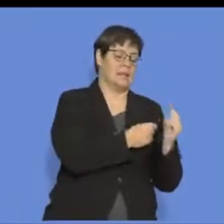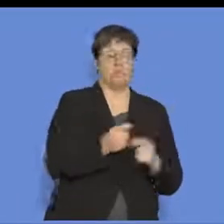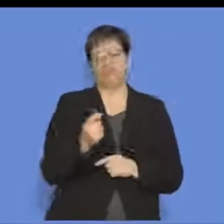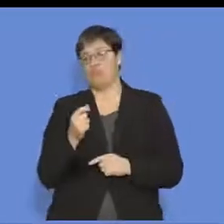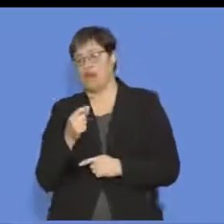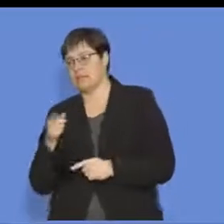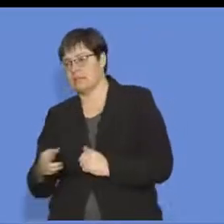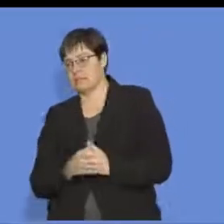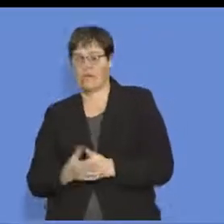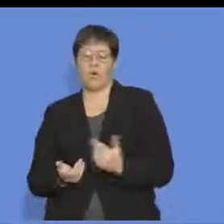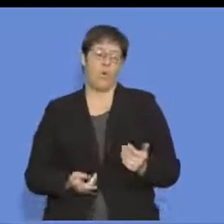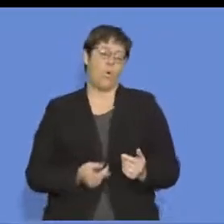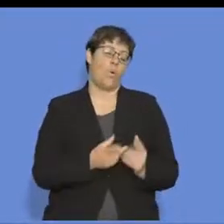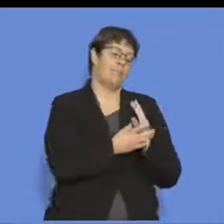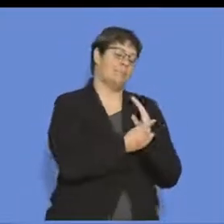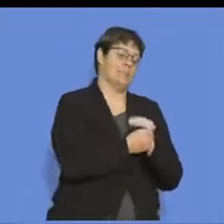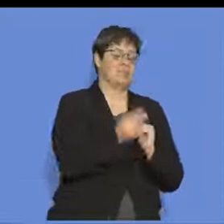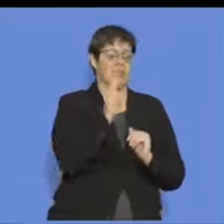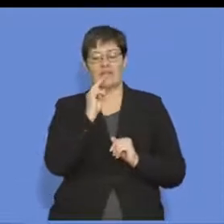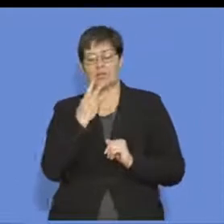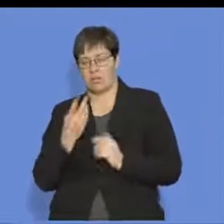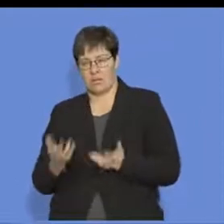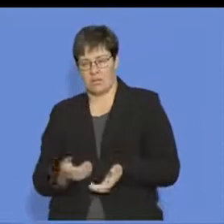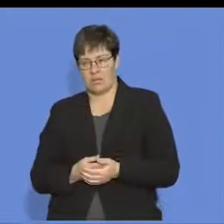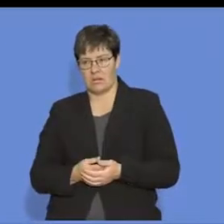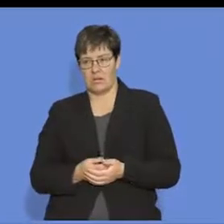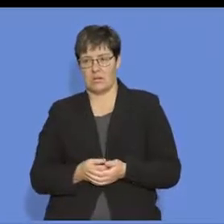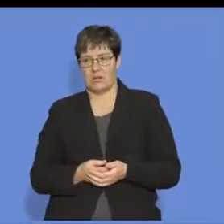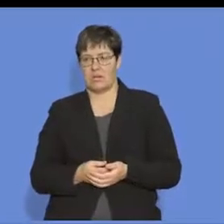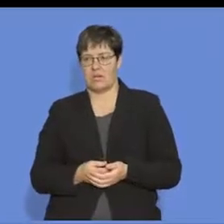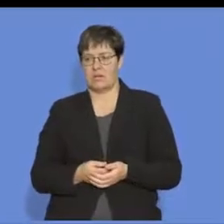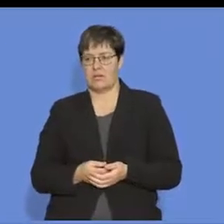one, what? Meat and vegetables, that's another one.